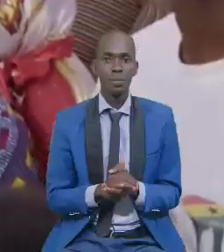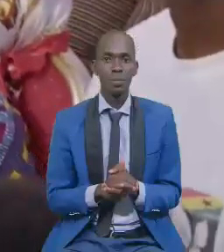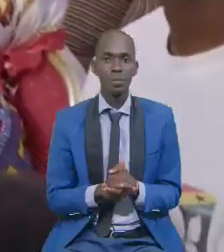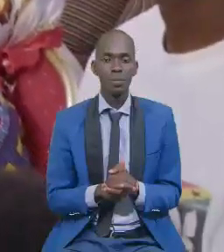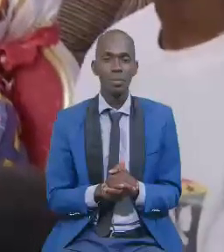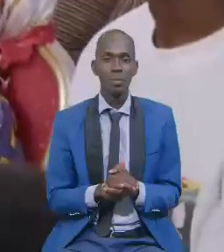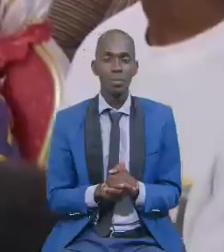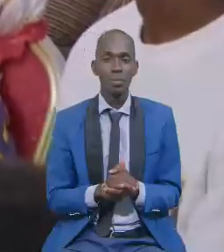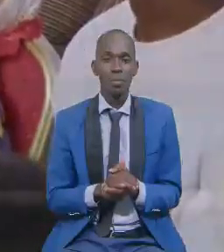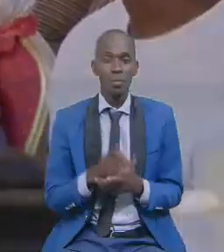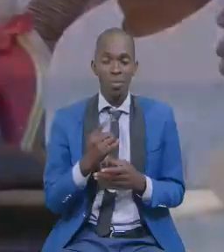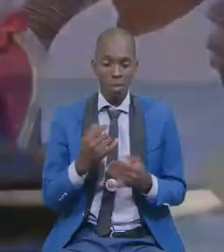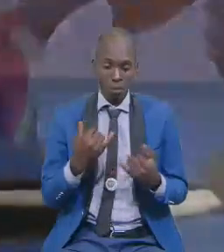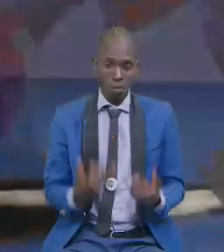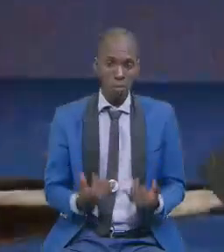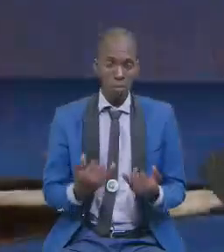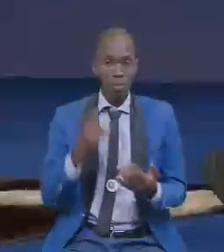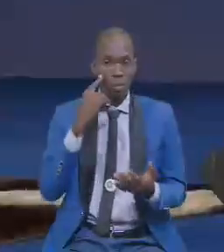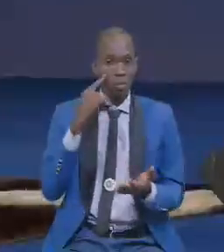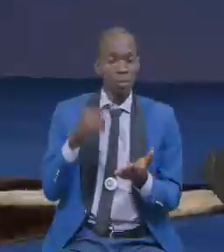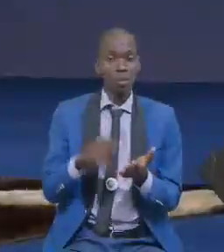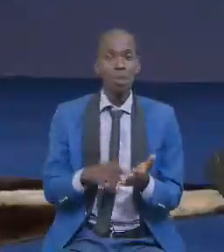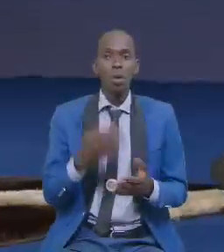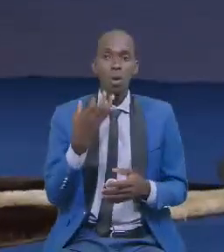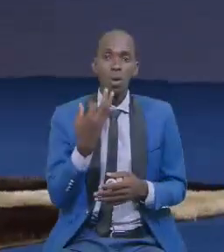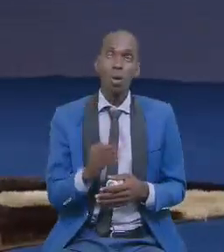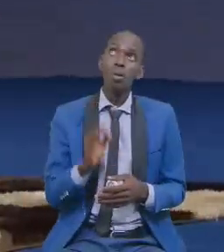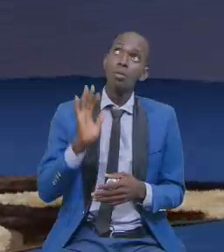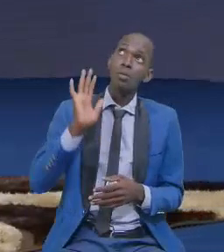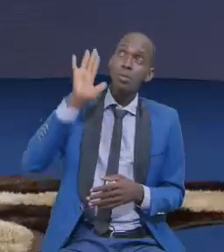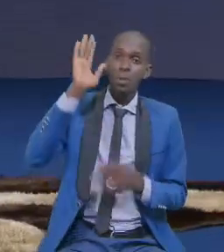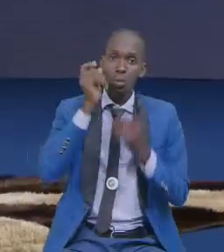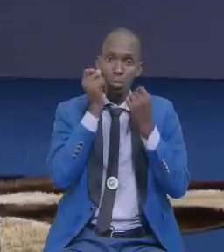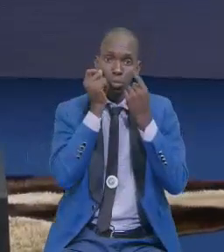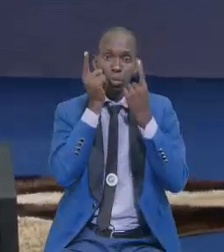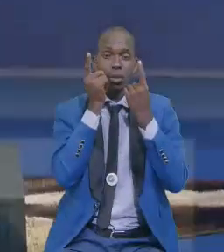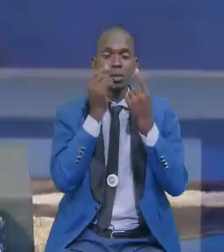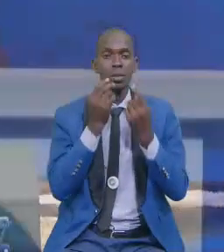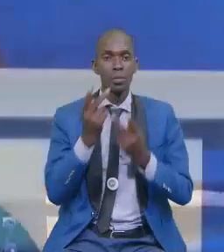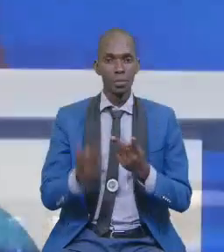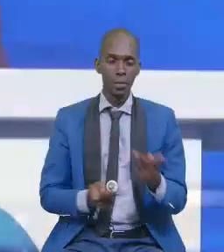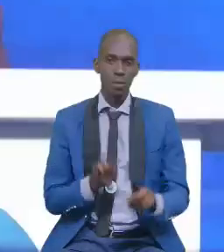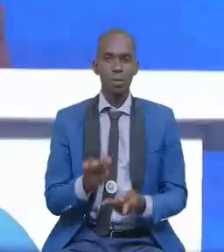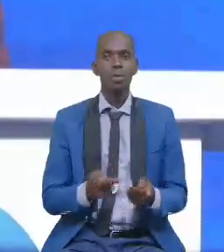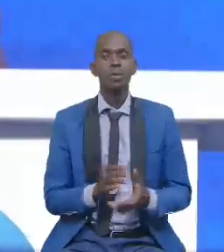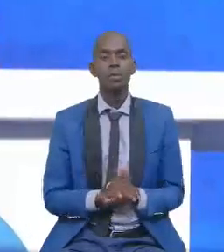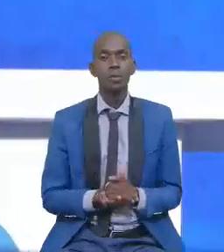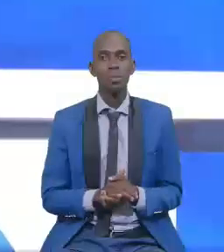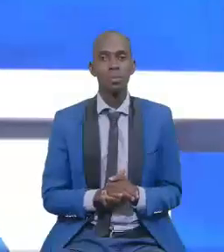The present realization of his awakening visitation.